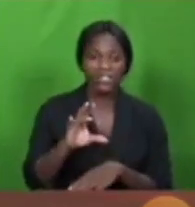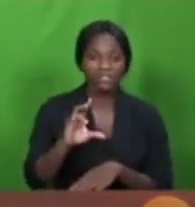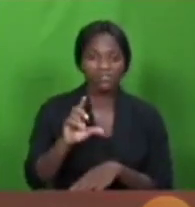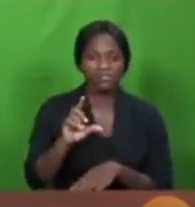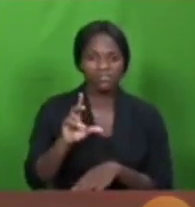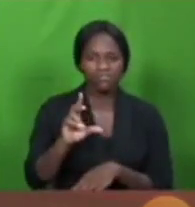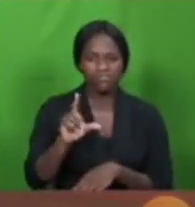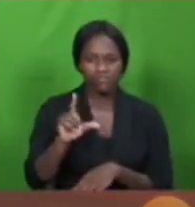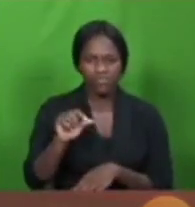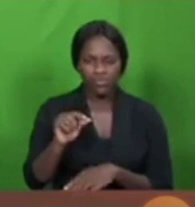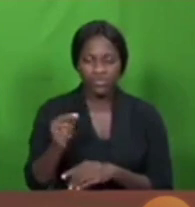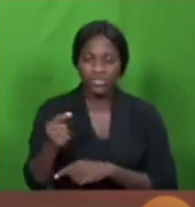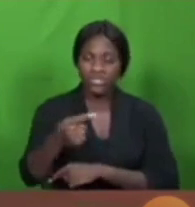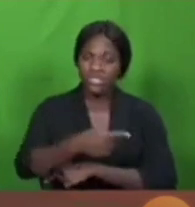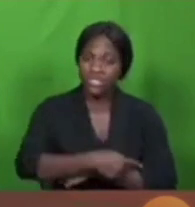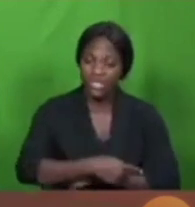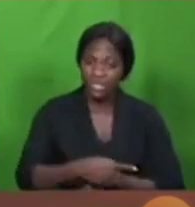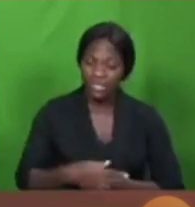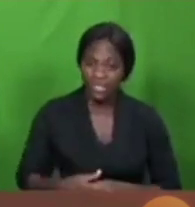Parliament,